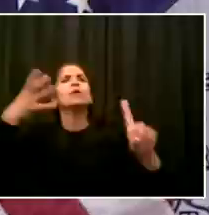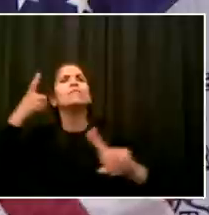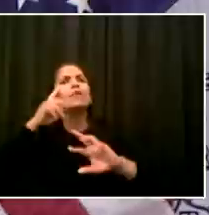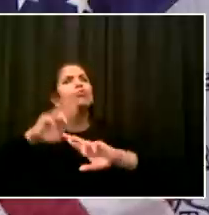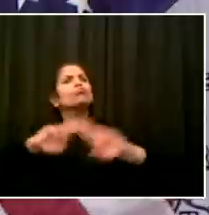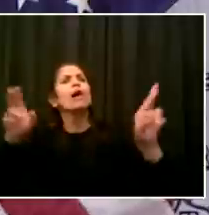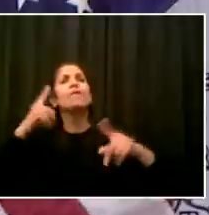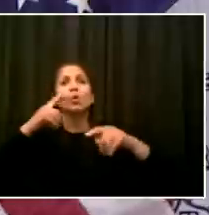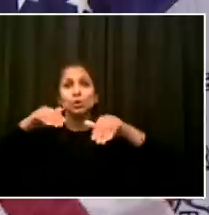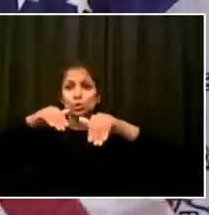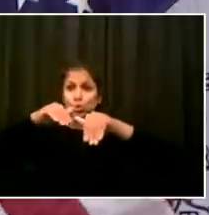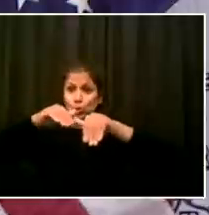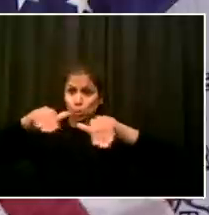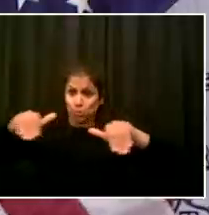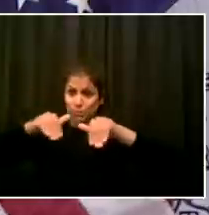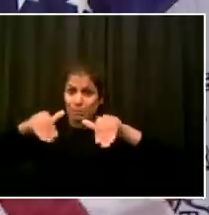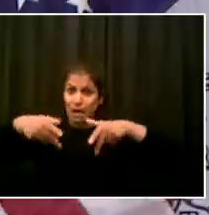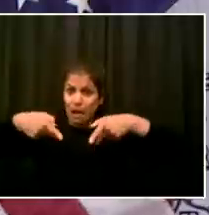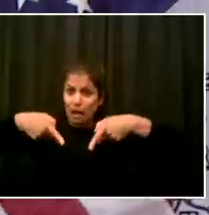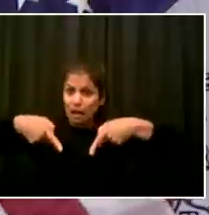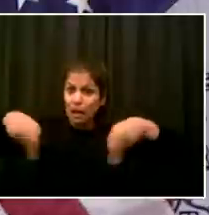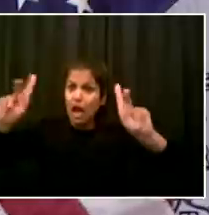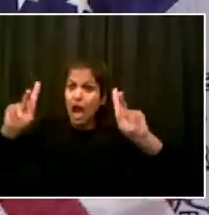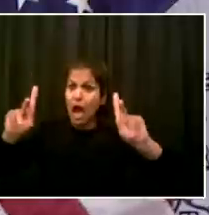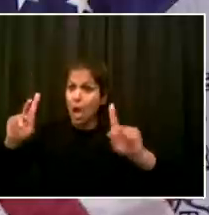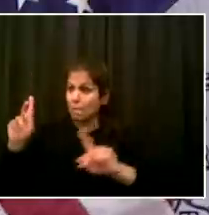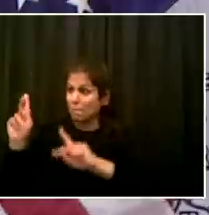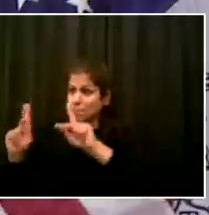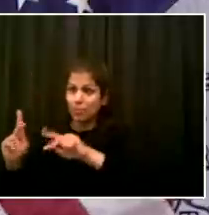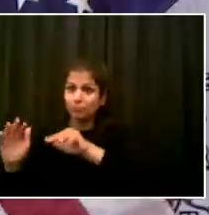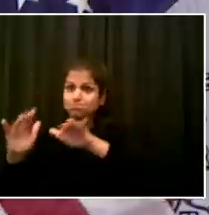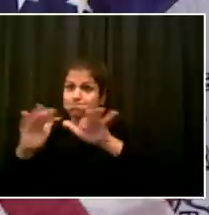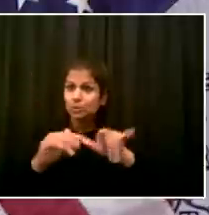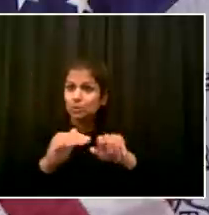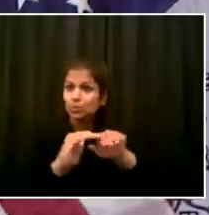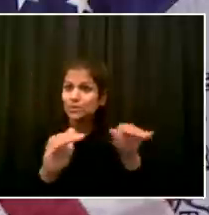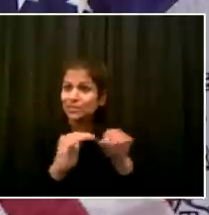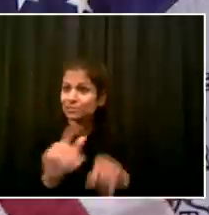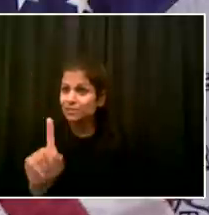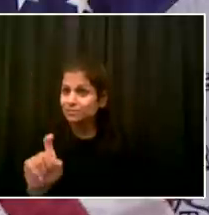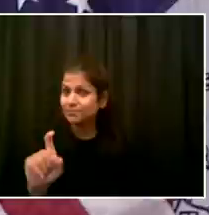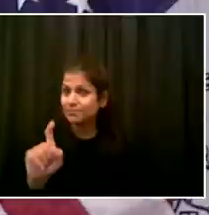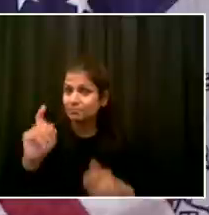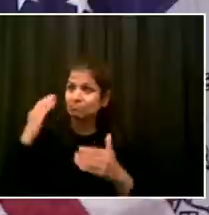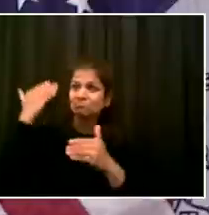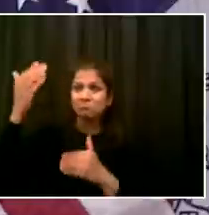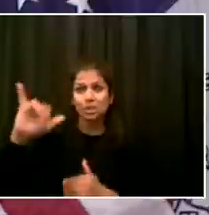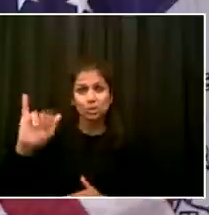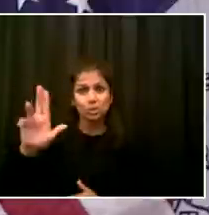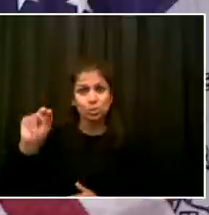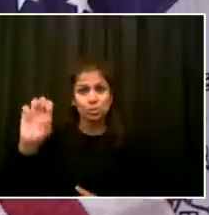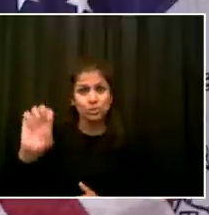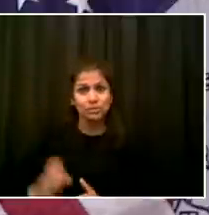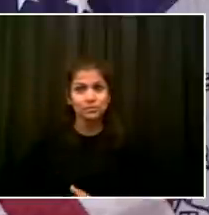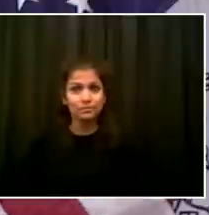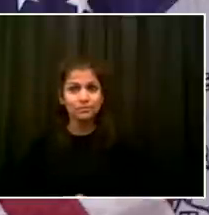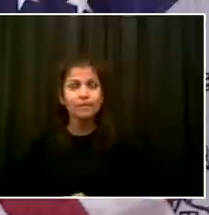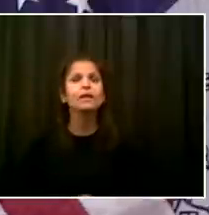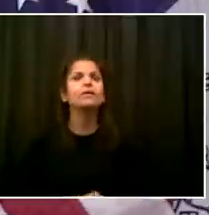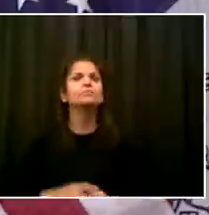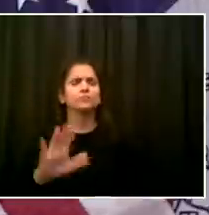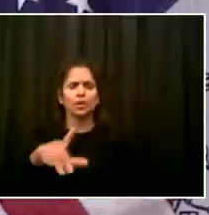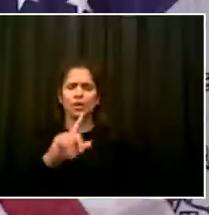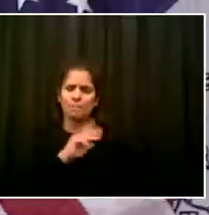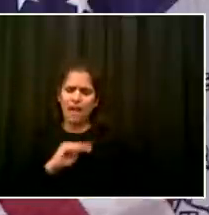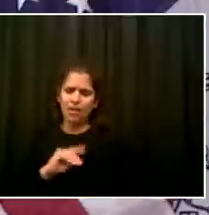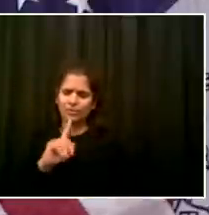Absolutely, Jeff, and I appreciate your affirmation of Coney Island. There's gonna be a running theme here, and I did not know you grew up